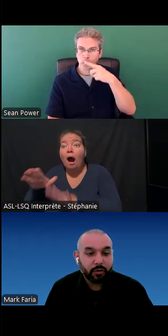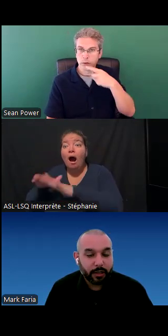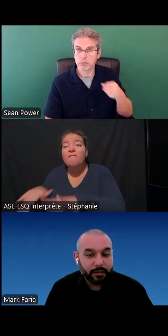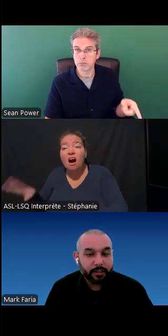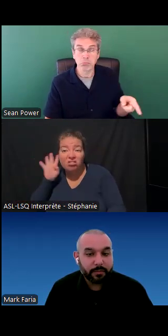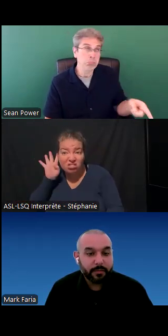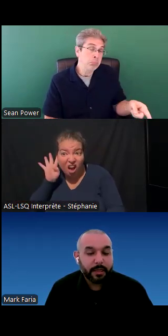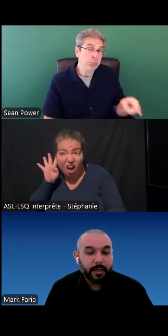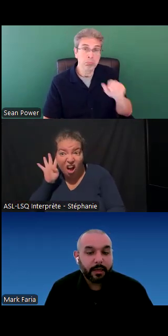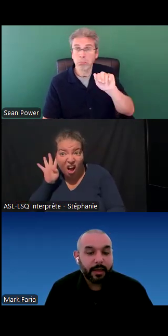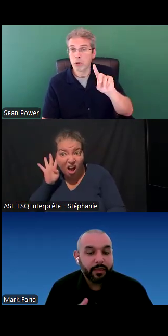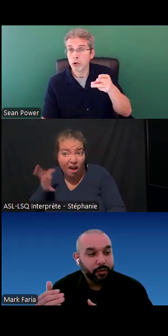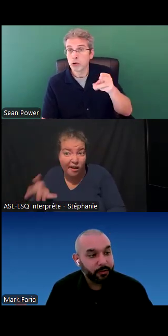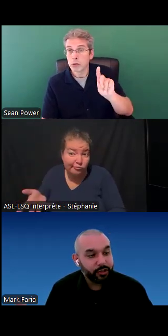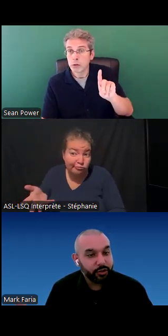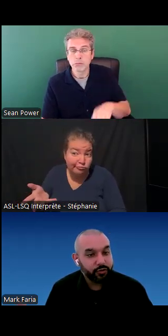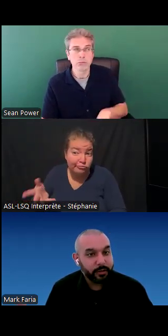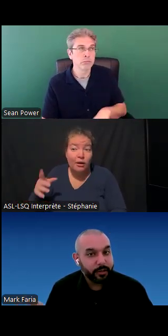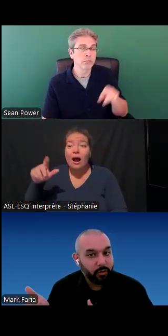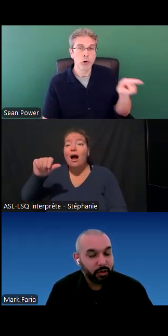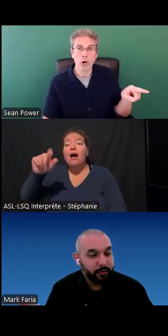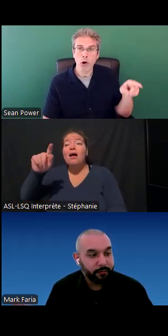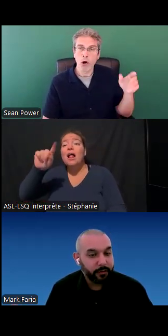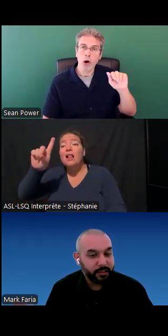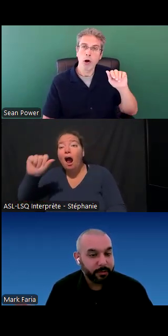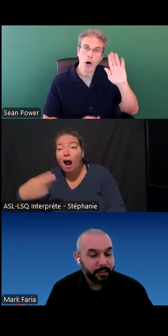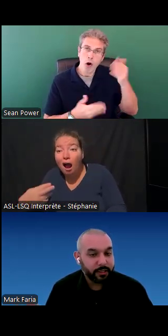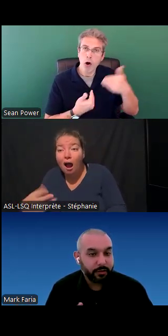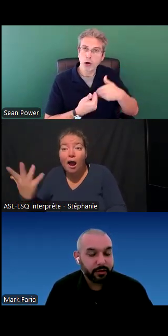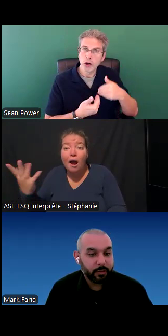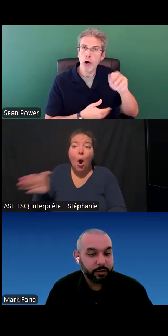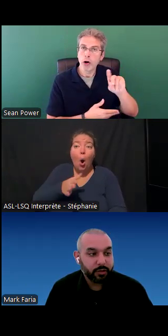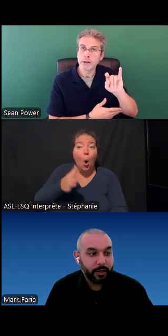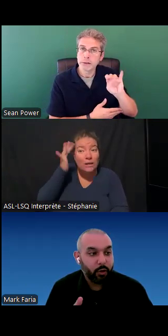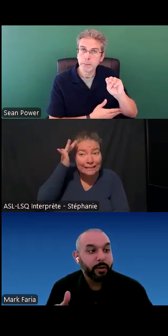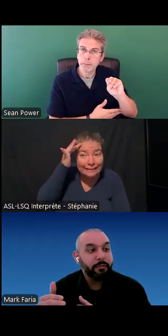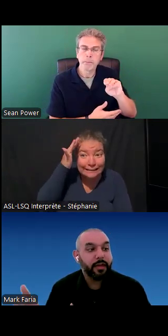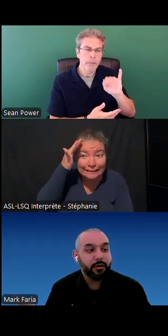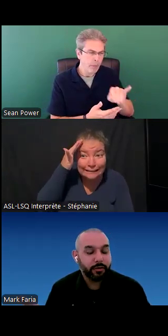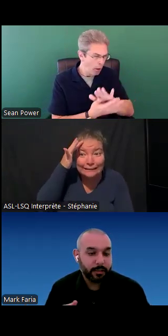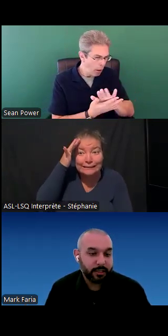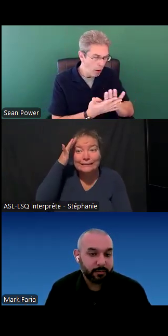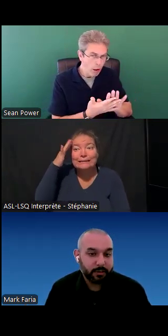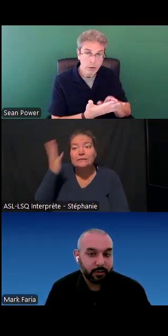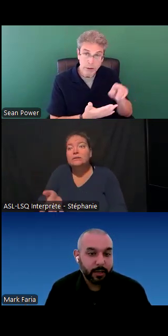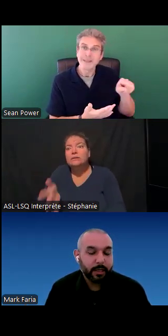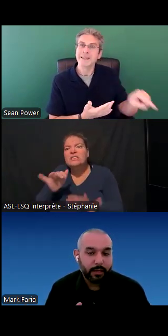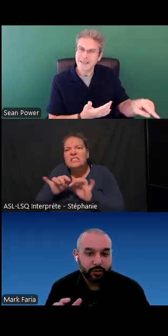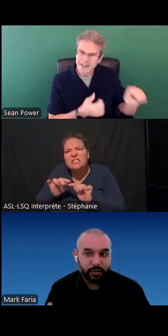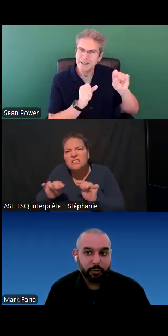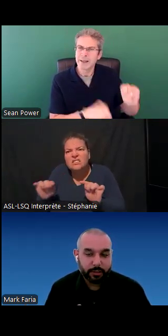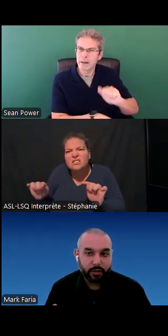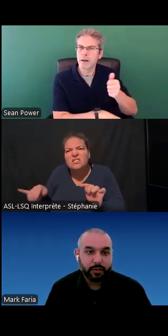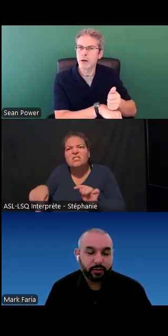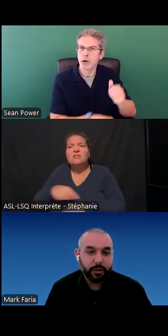ADHD or autism, and those hearing children can qualify for the disability tax credit as well too, and open up their own RDSP. So it's